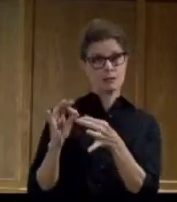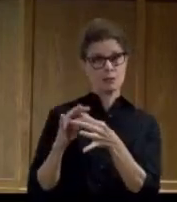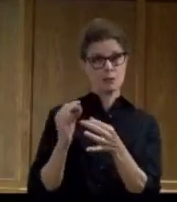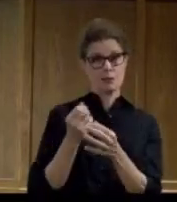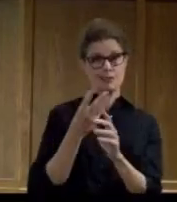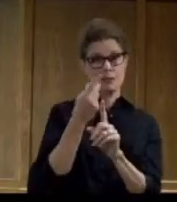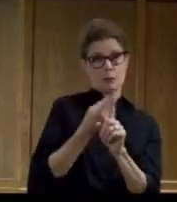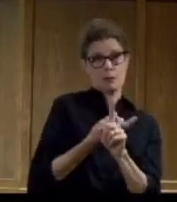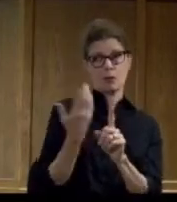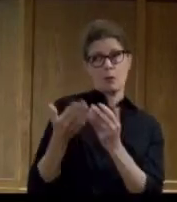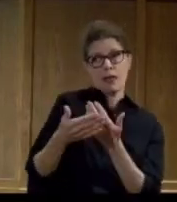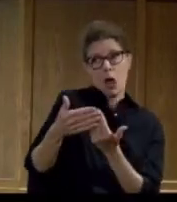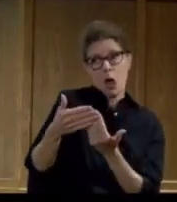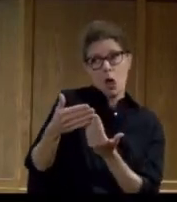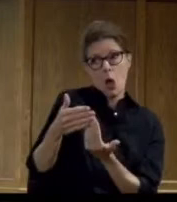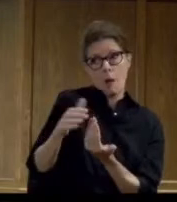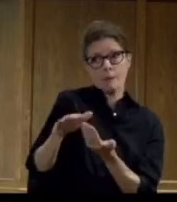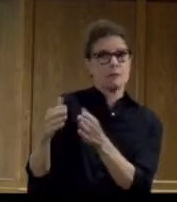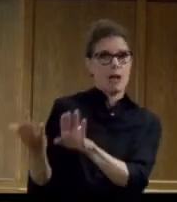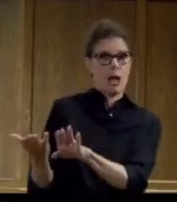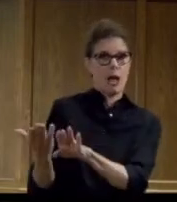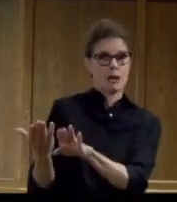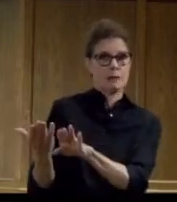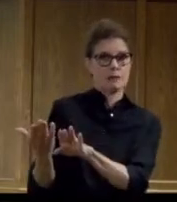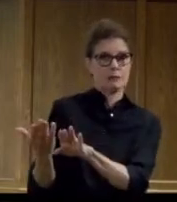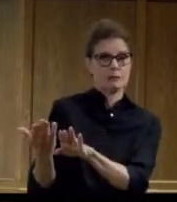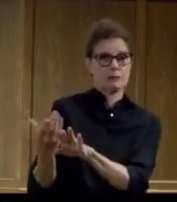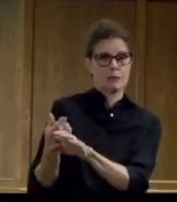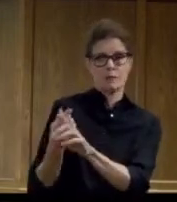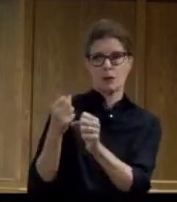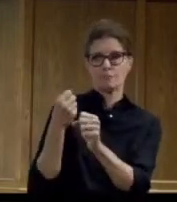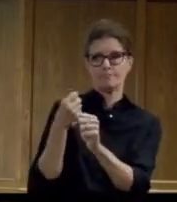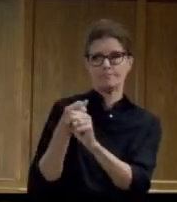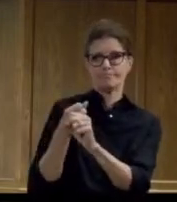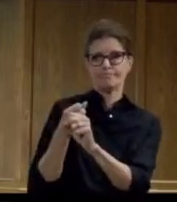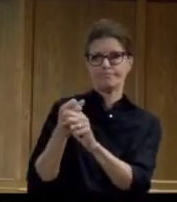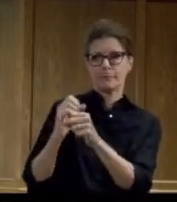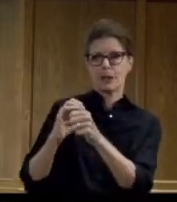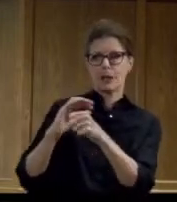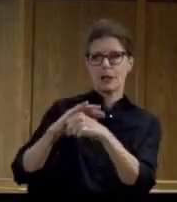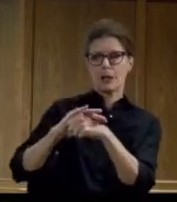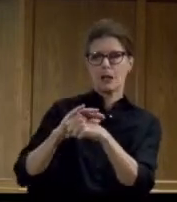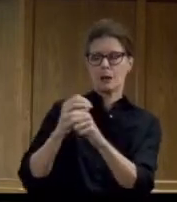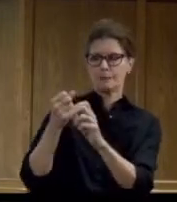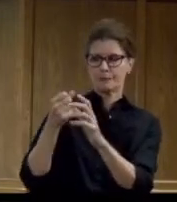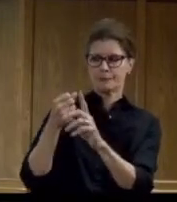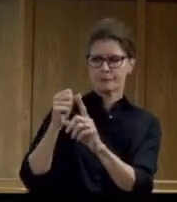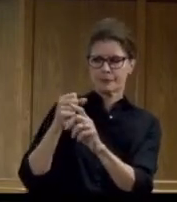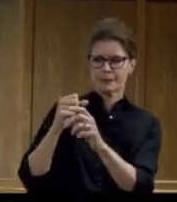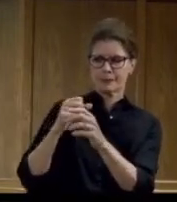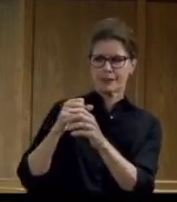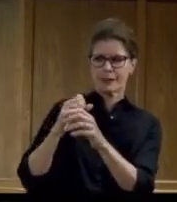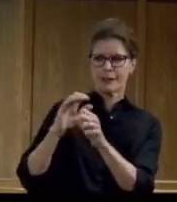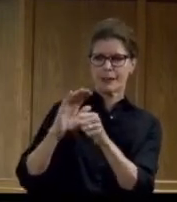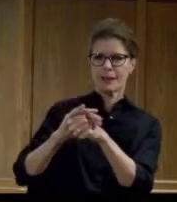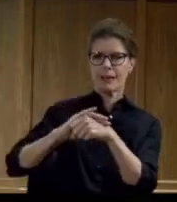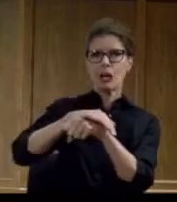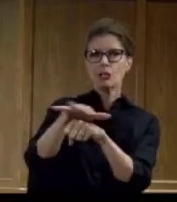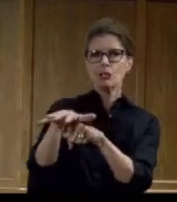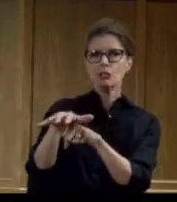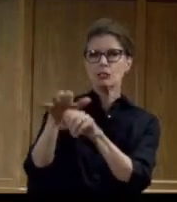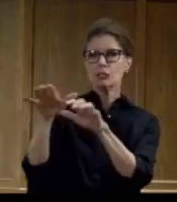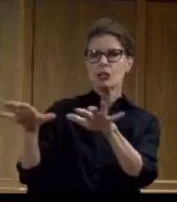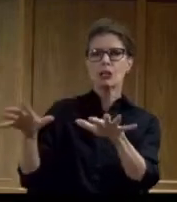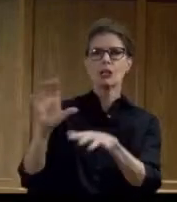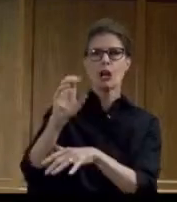lost his life due to COVID. And there was one particular moment where we were talking about some of the challenges of church work, and one